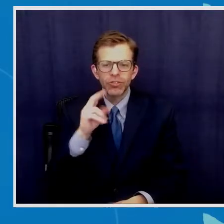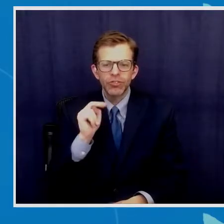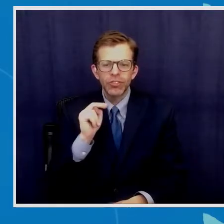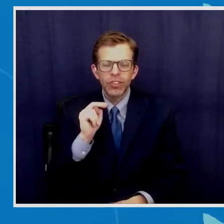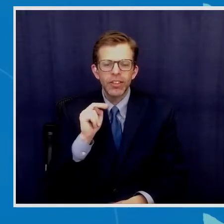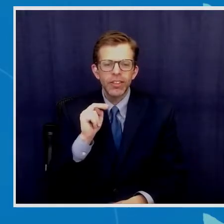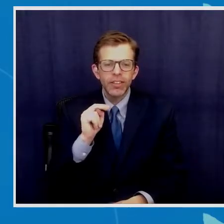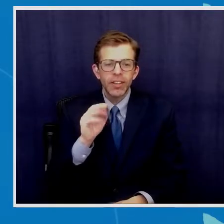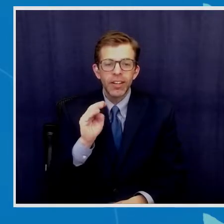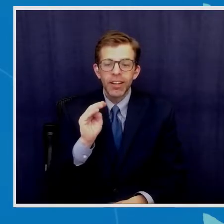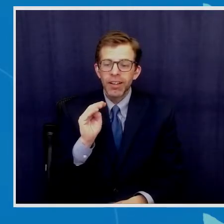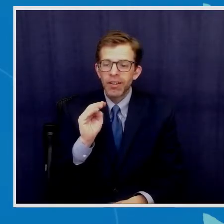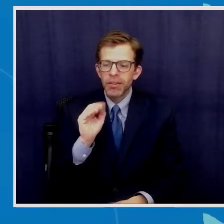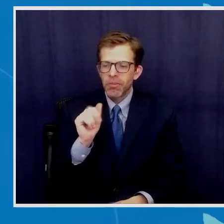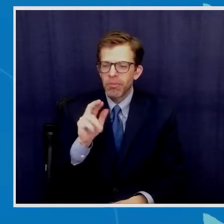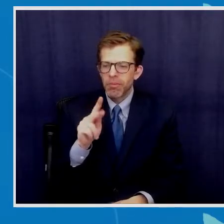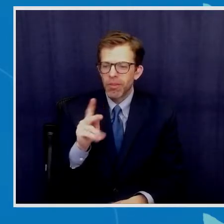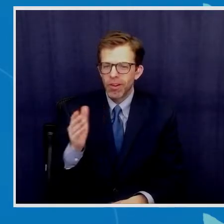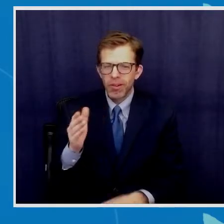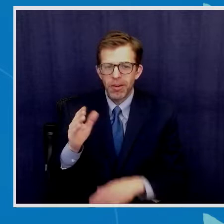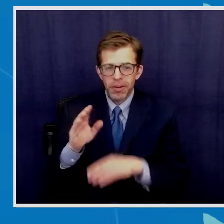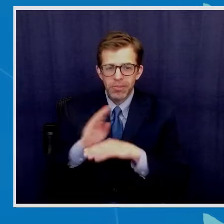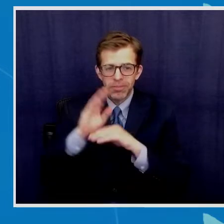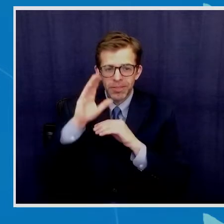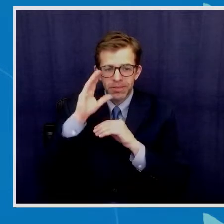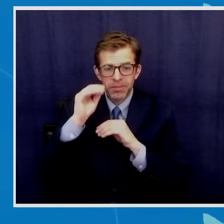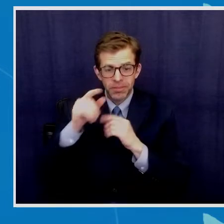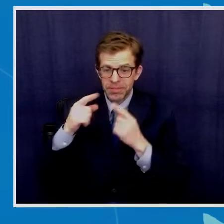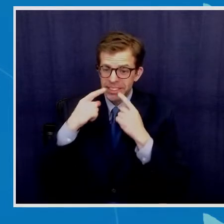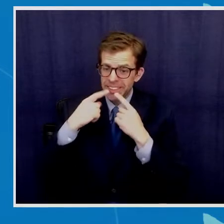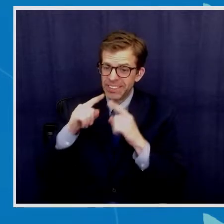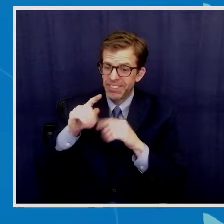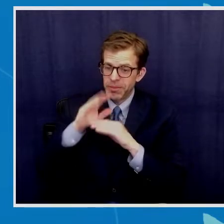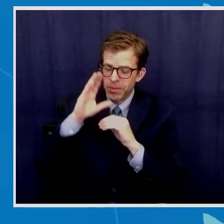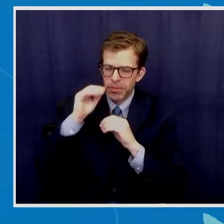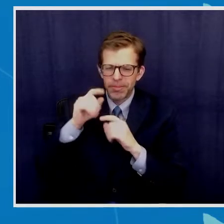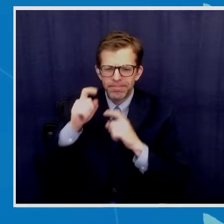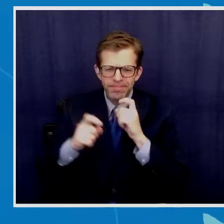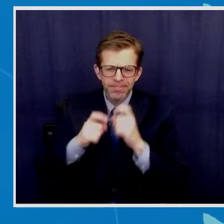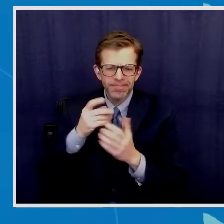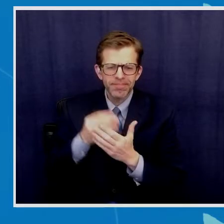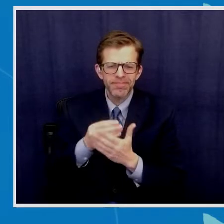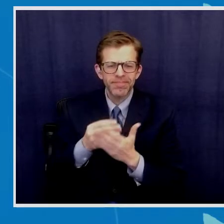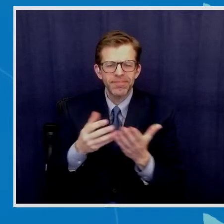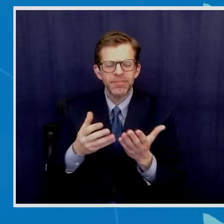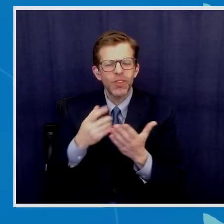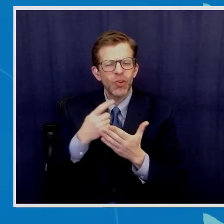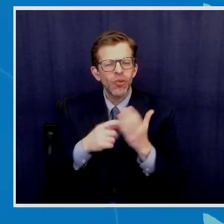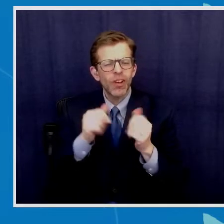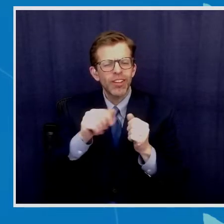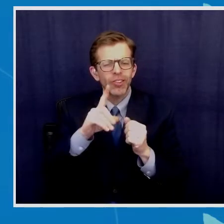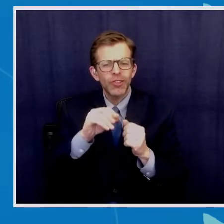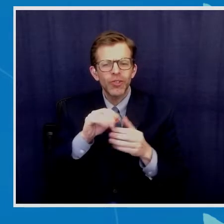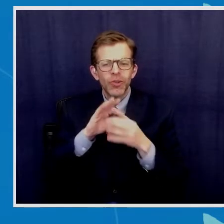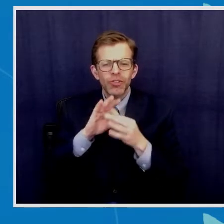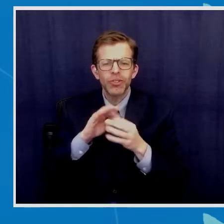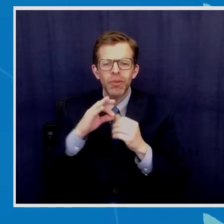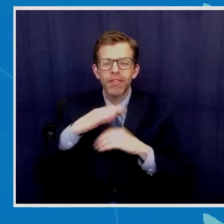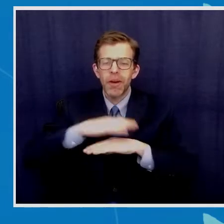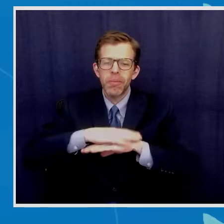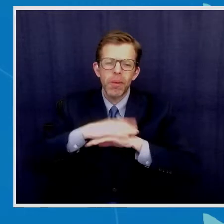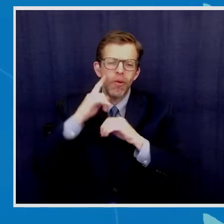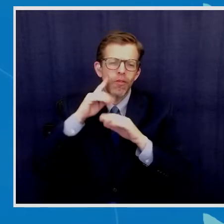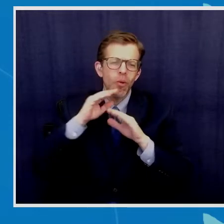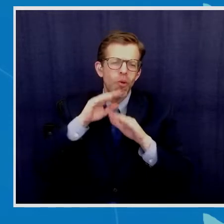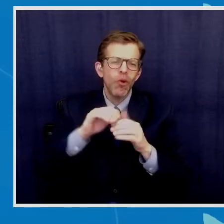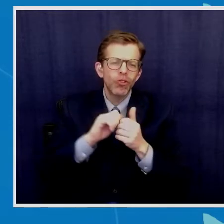a businessman, a successful businessman, philanthropist. What can you do in terms of a platform for ocean change